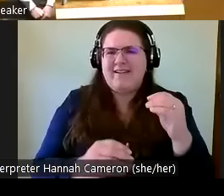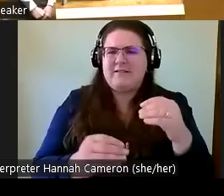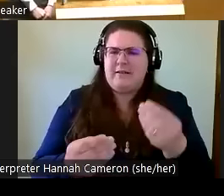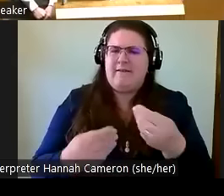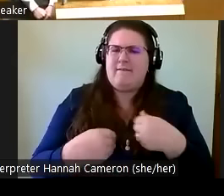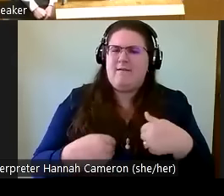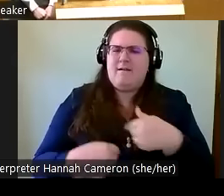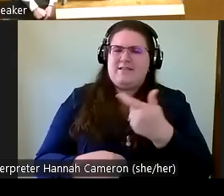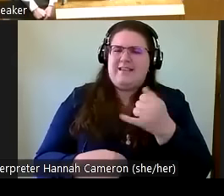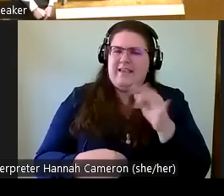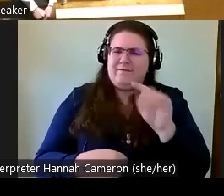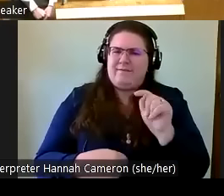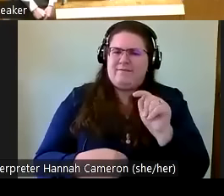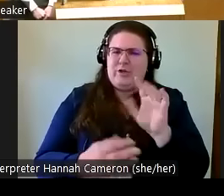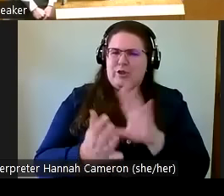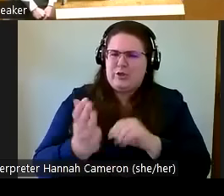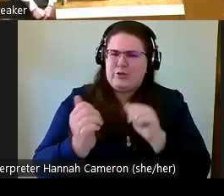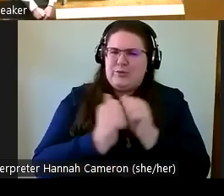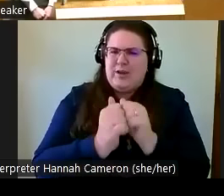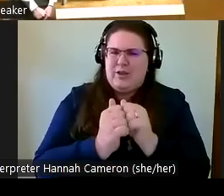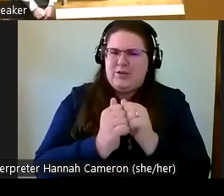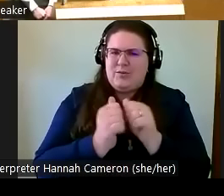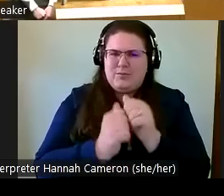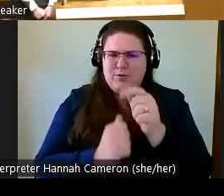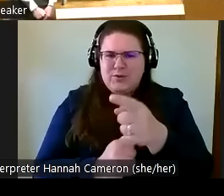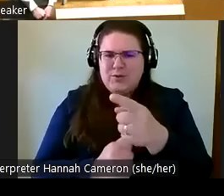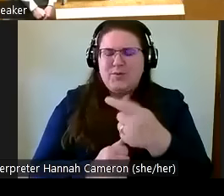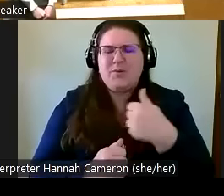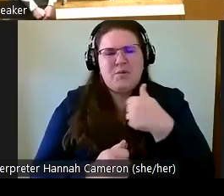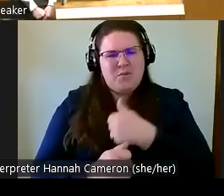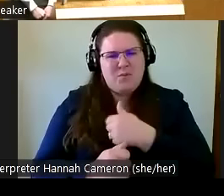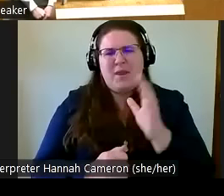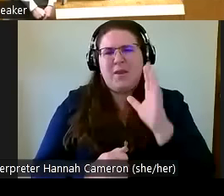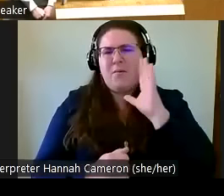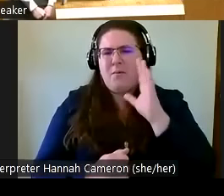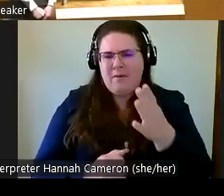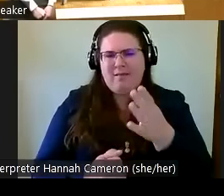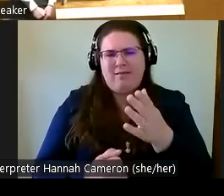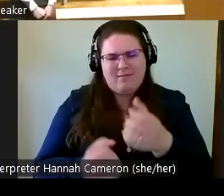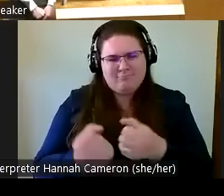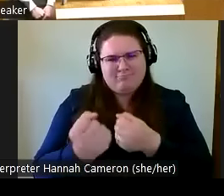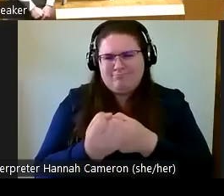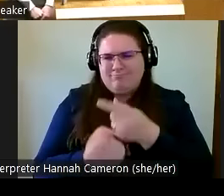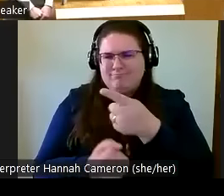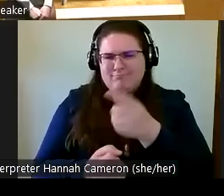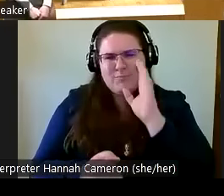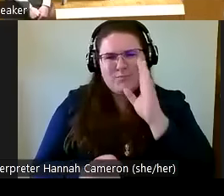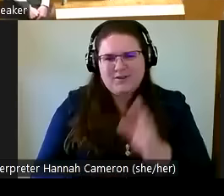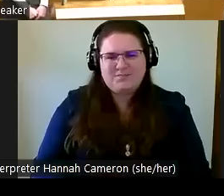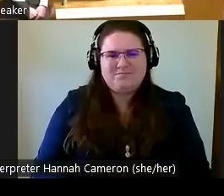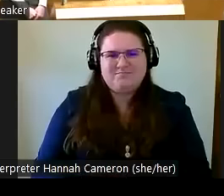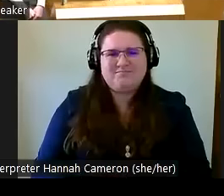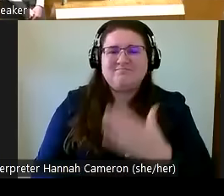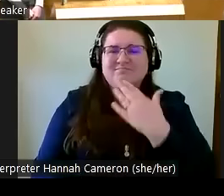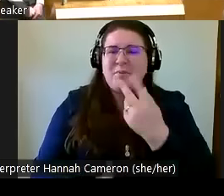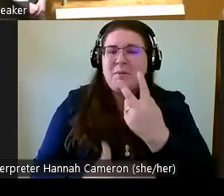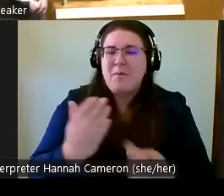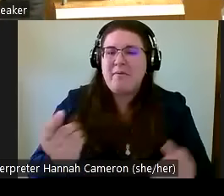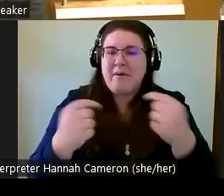you. And I think we can hold up our end of the bargain that you've requested of us. So thank you to both of you for being here today.